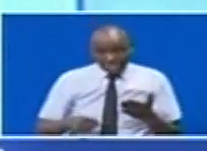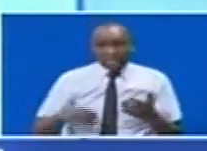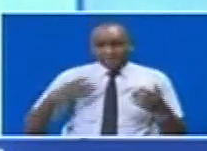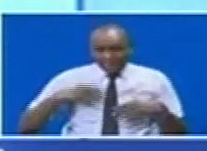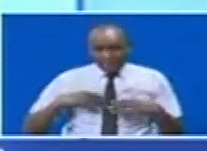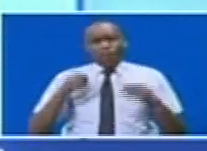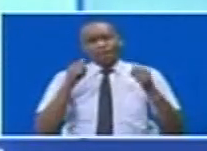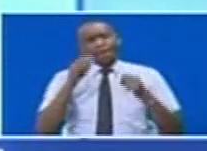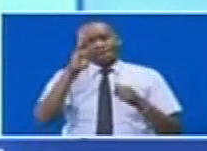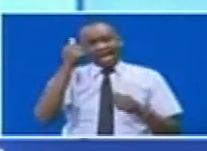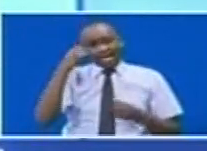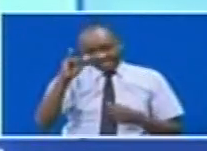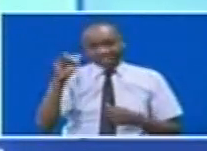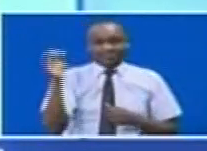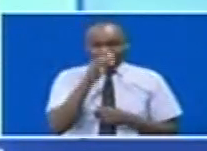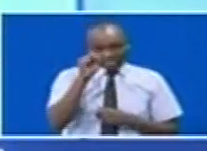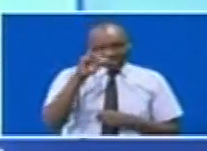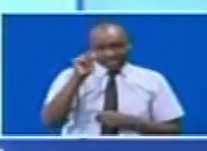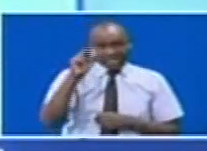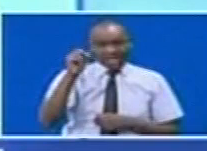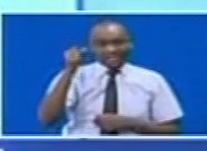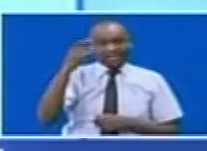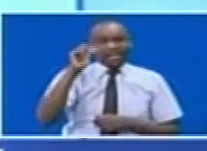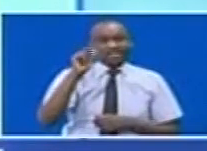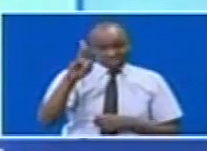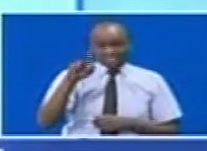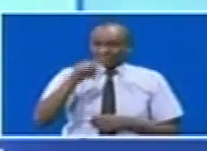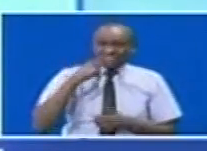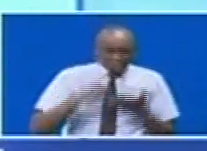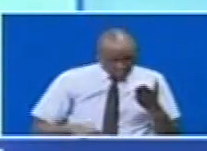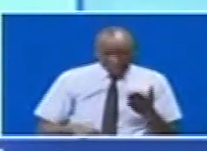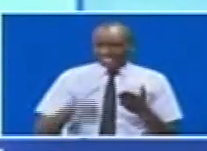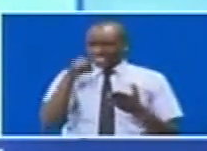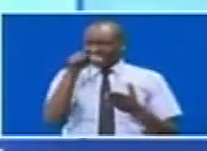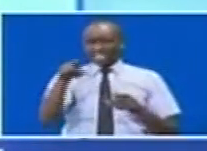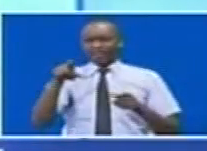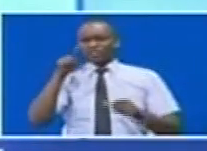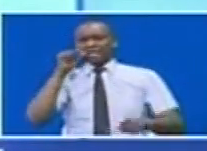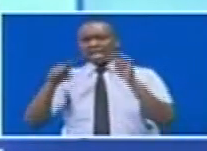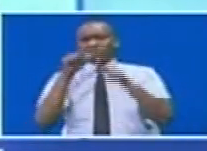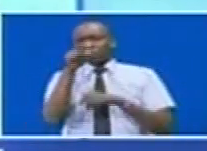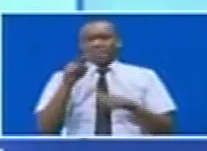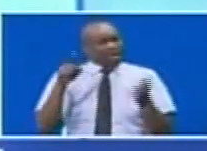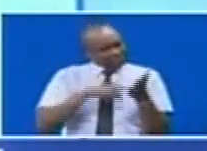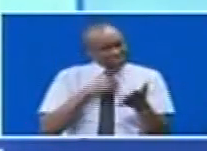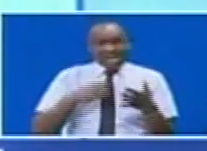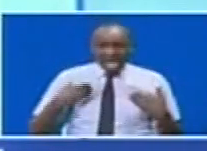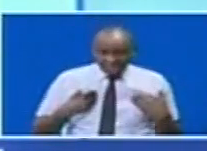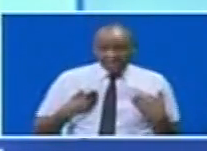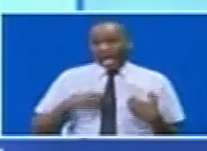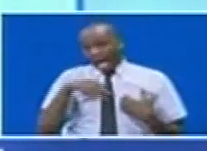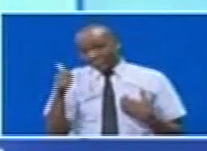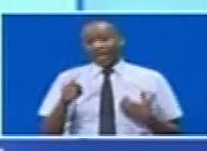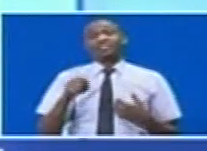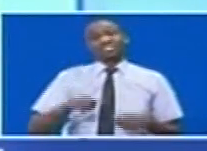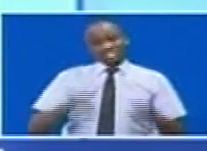Bernie Sanders supporters who say the nomination process was flawed. Debbie Wasserman promising to step aside after this